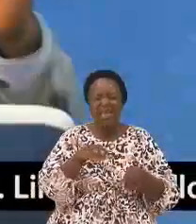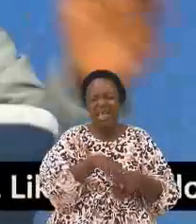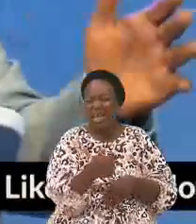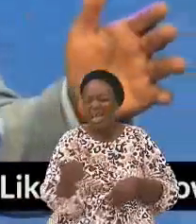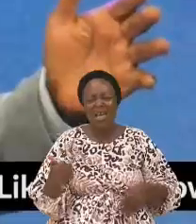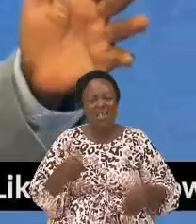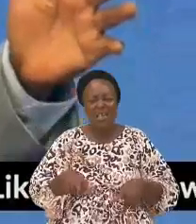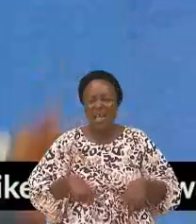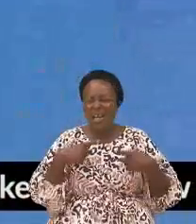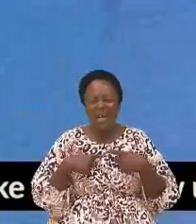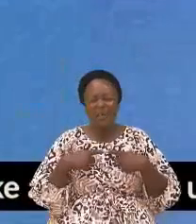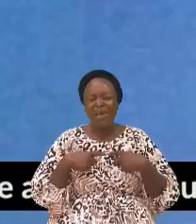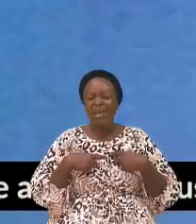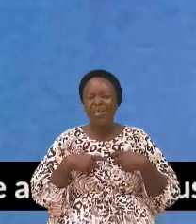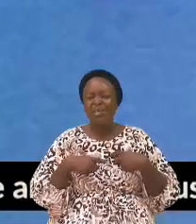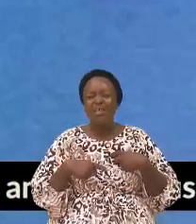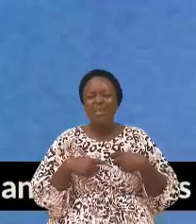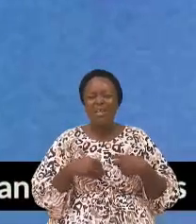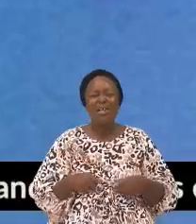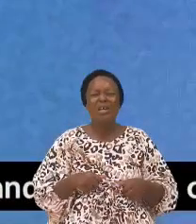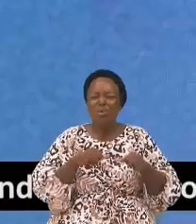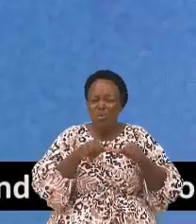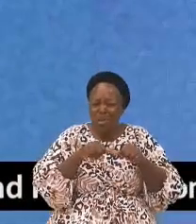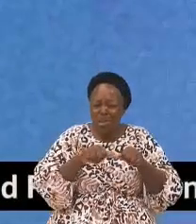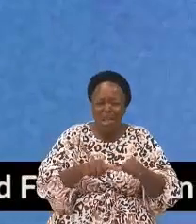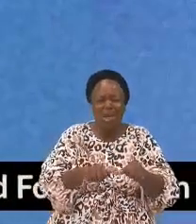Long-standing problems in any life,